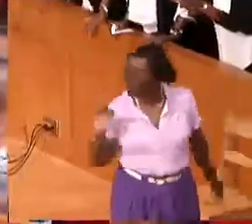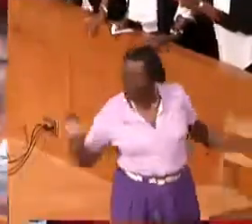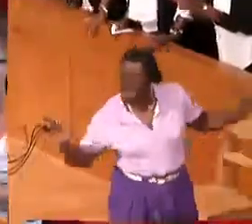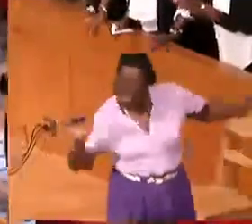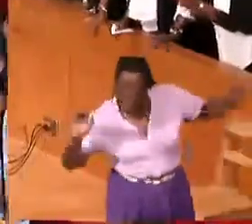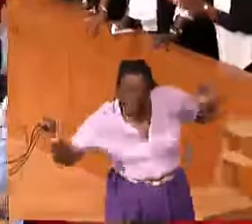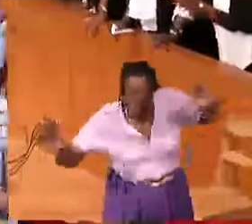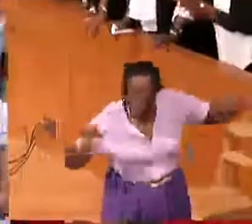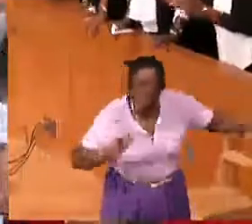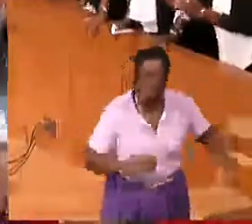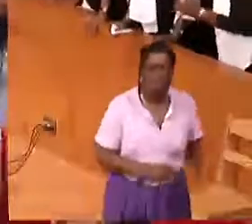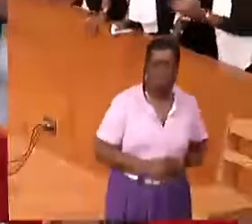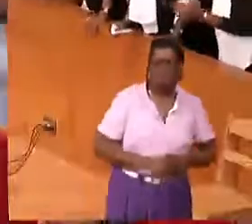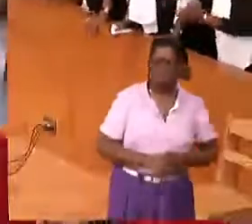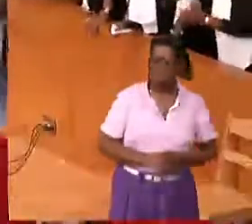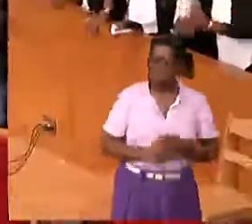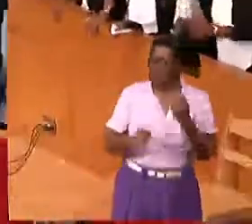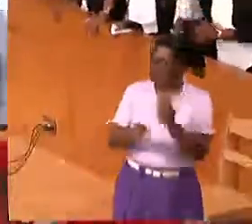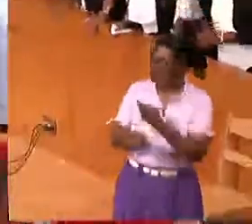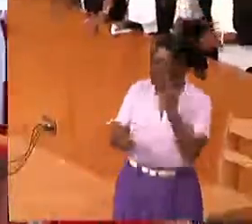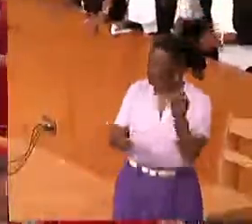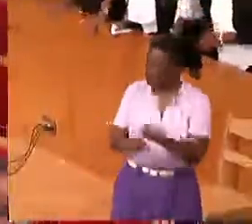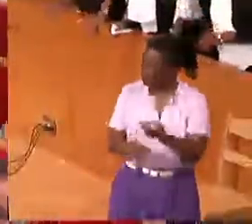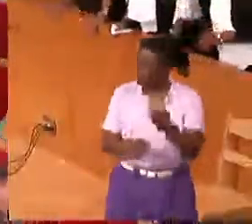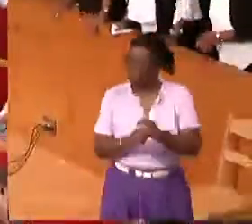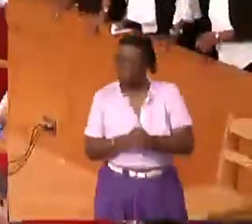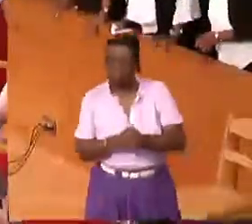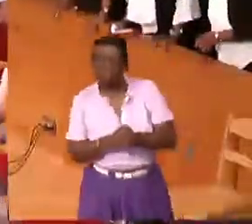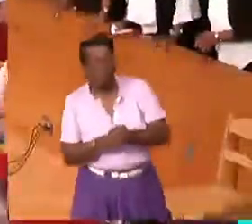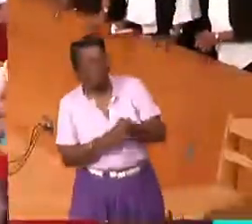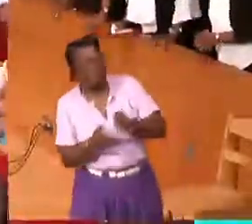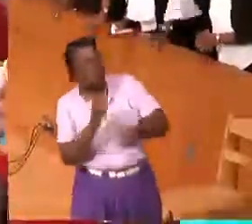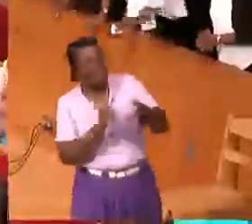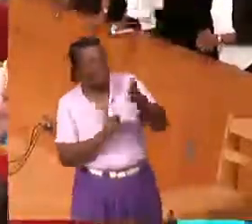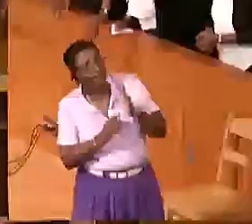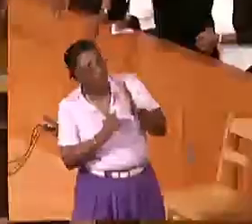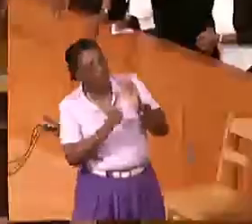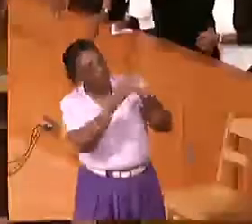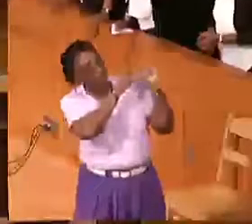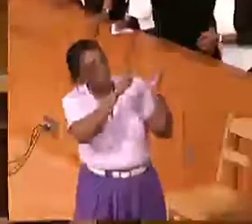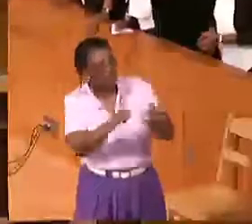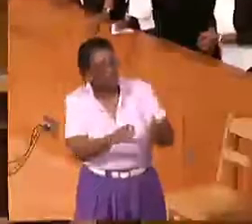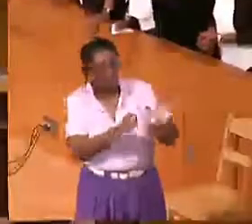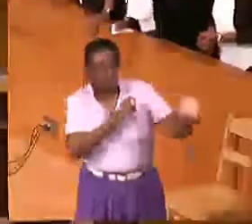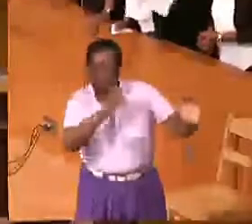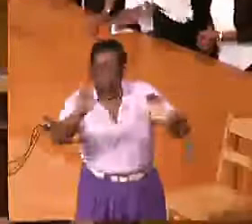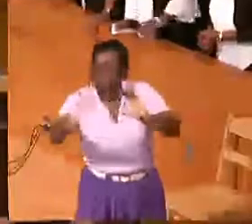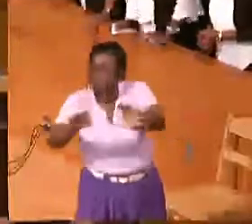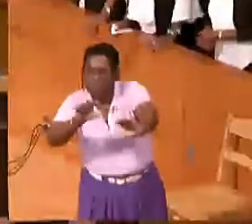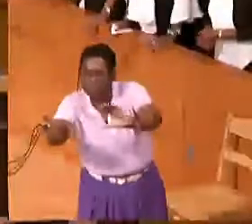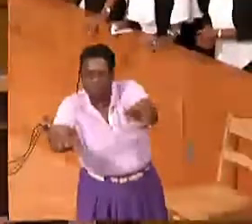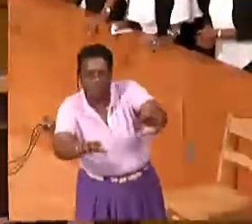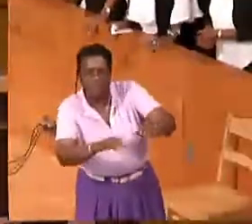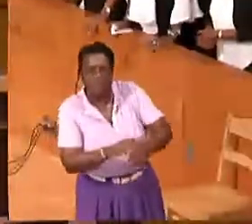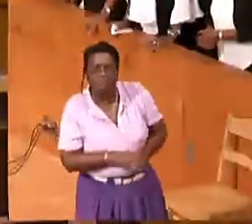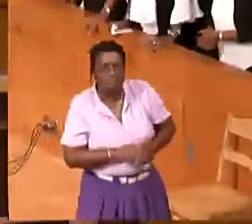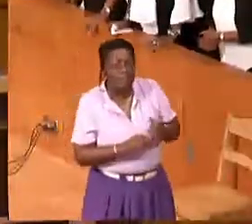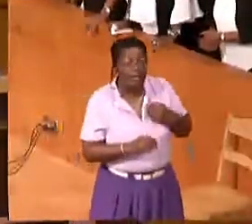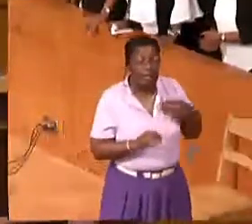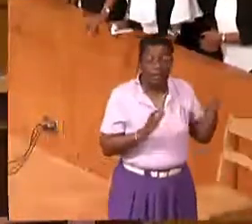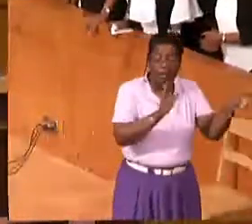neighbor. I'm going to use what God gave me. Have I got a witness here? What